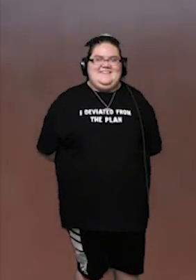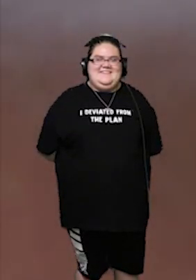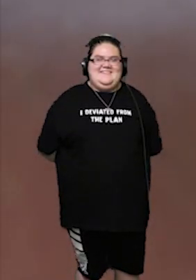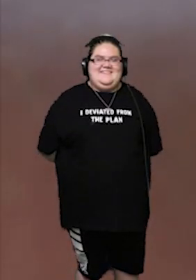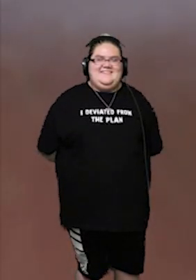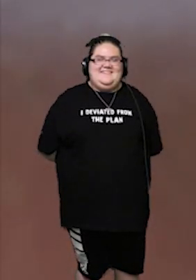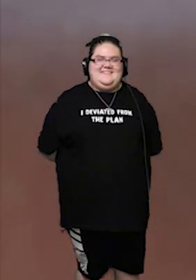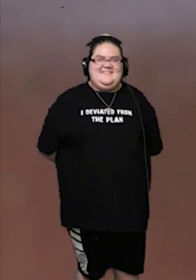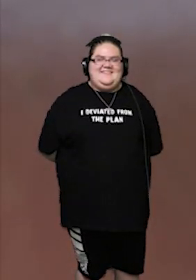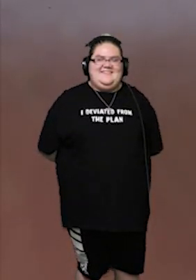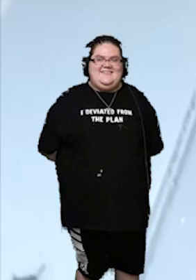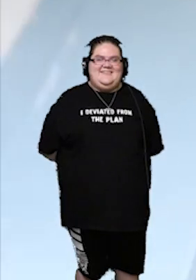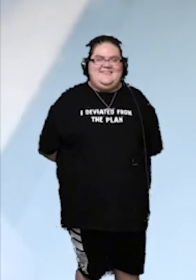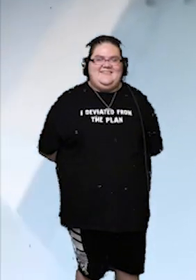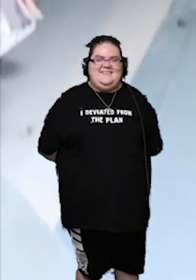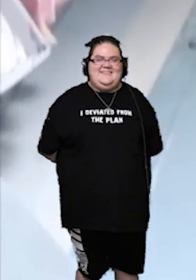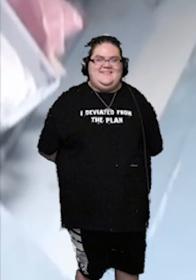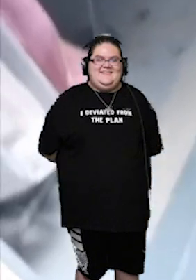Surely, right?